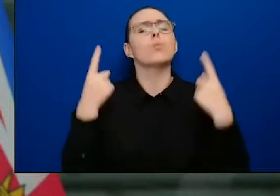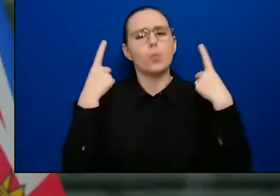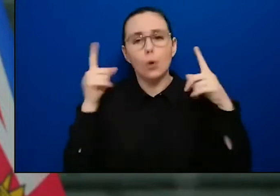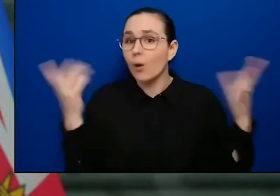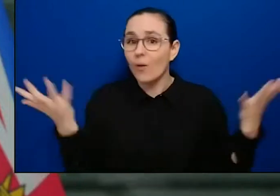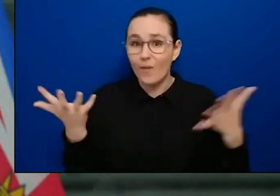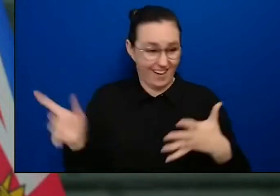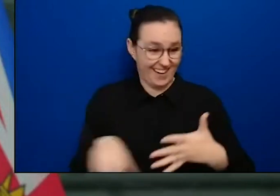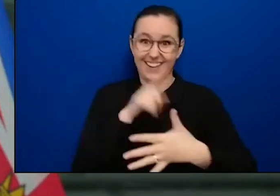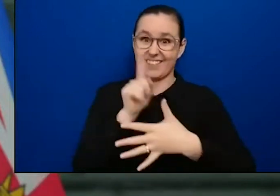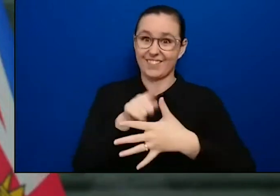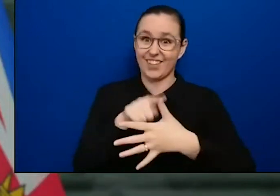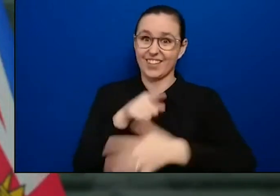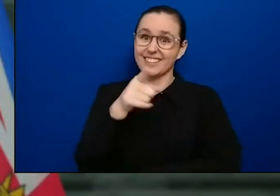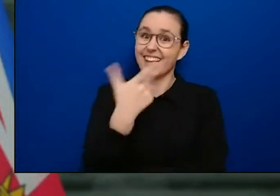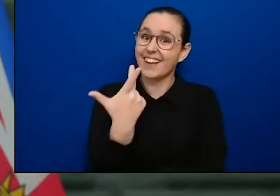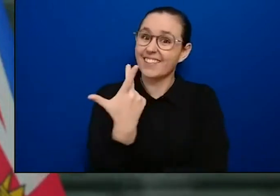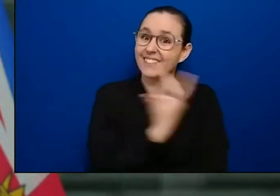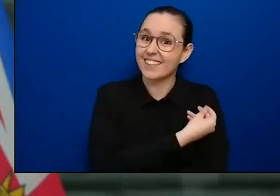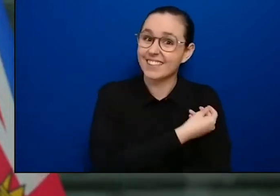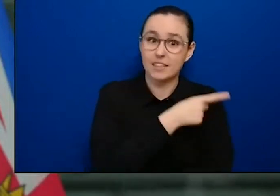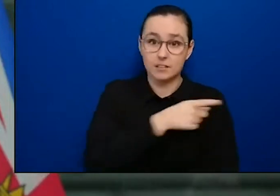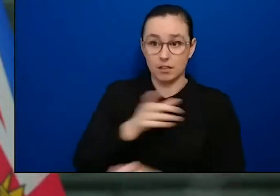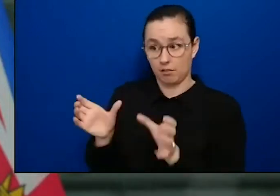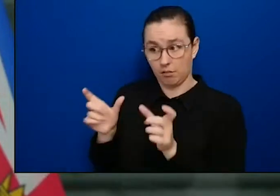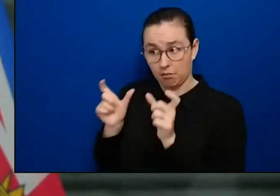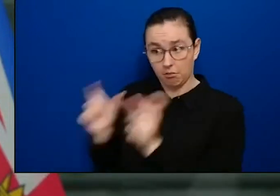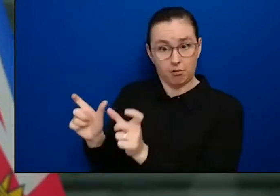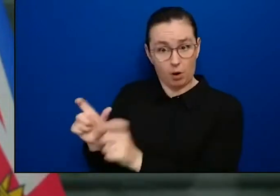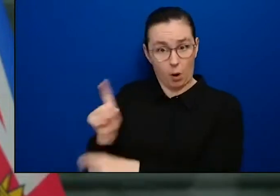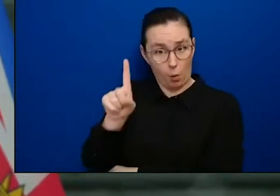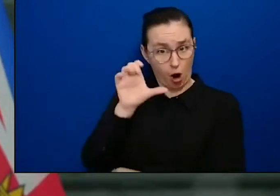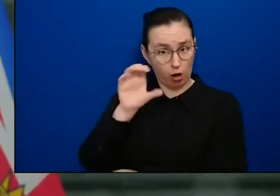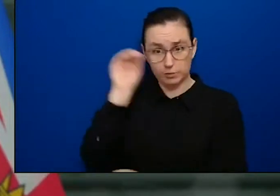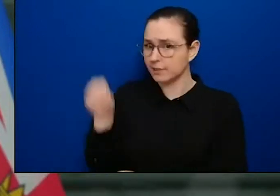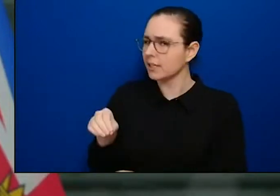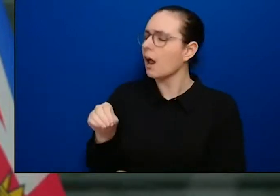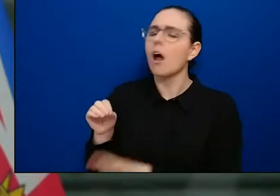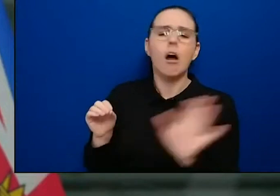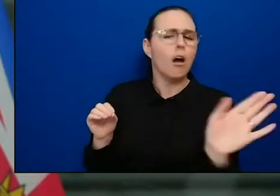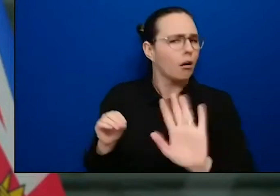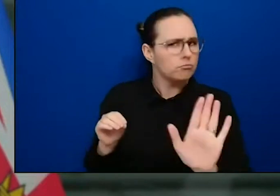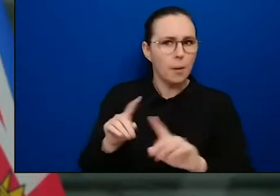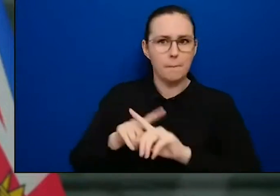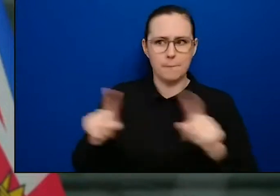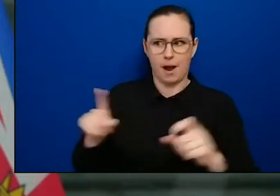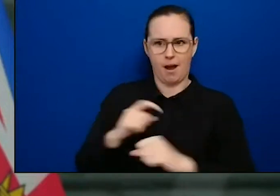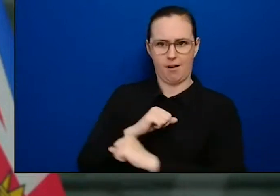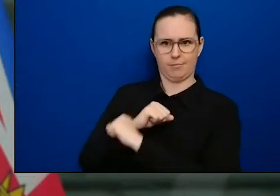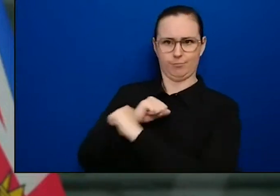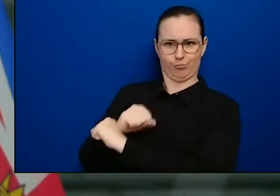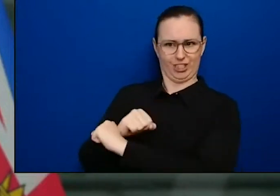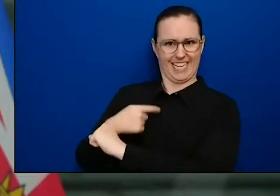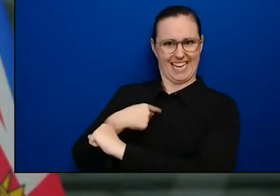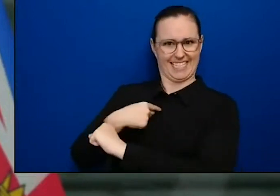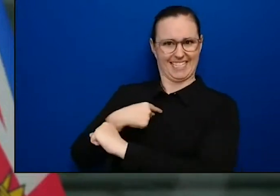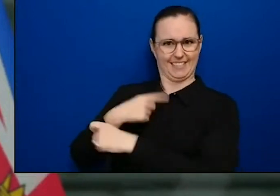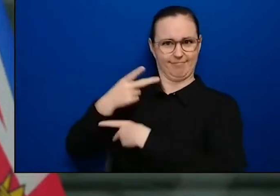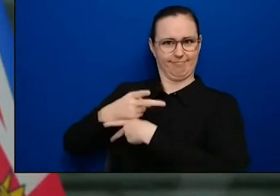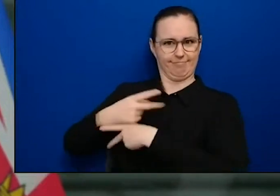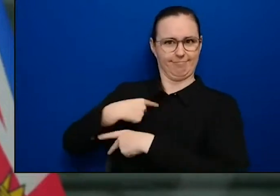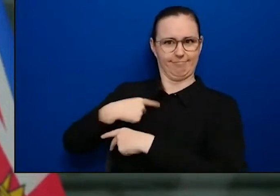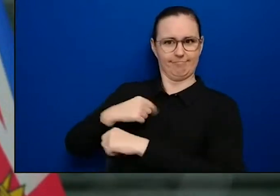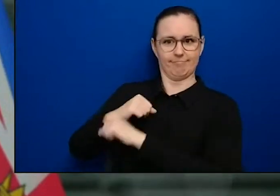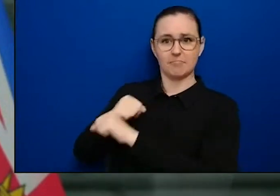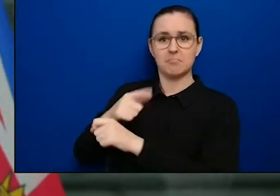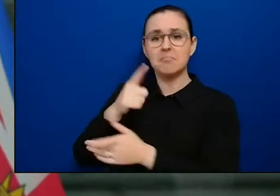of infections, we have seen how important it is at protecting people from more severe illness, particularly with the